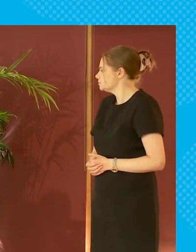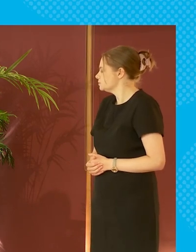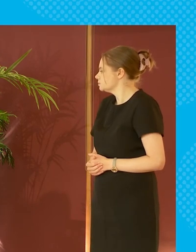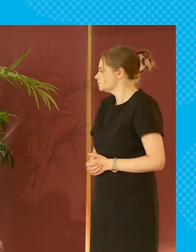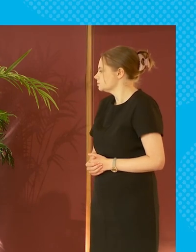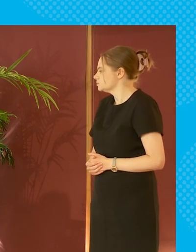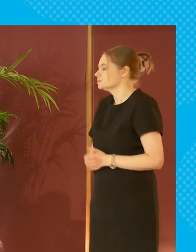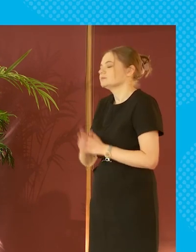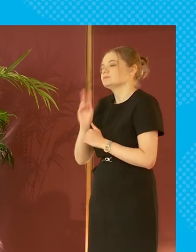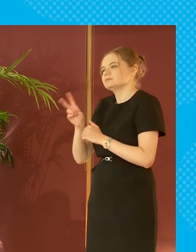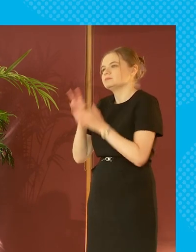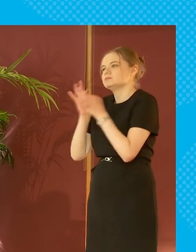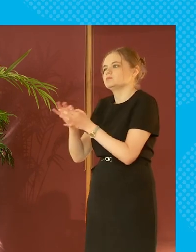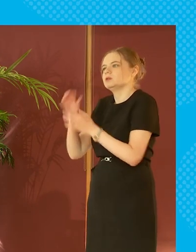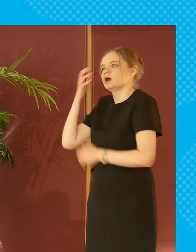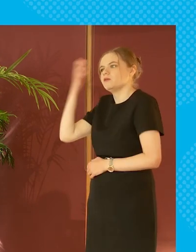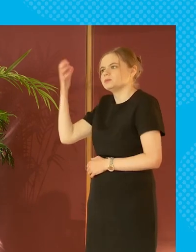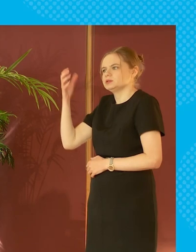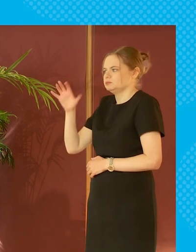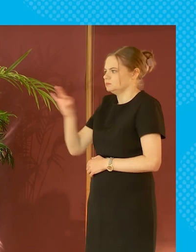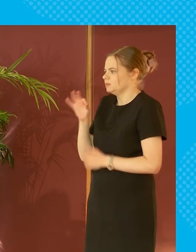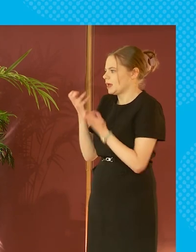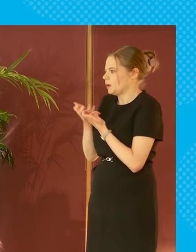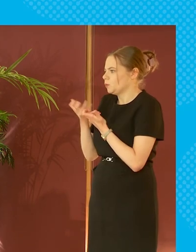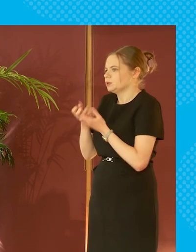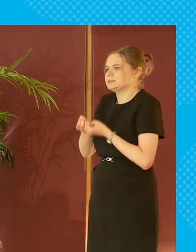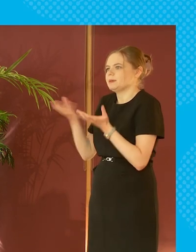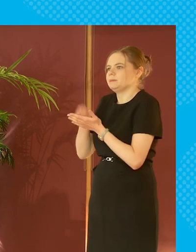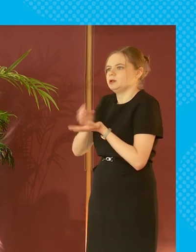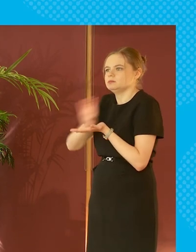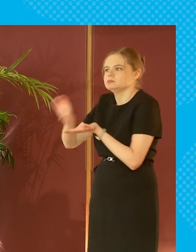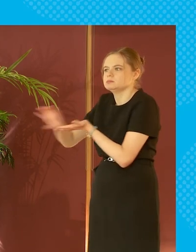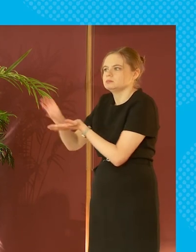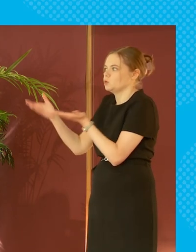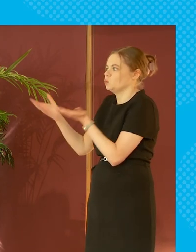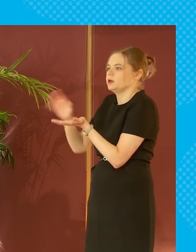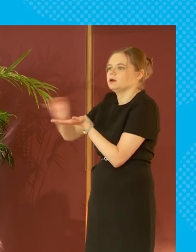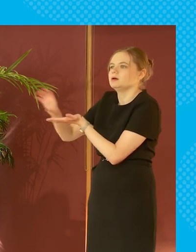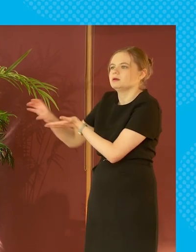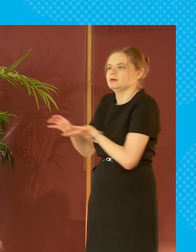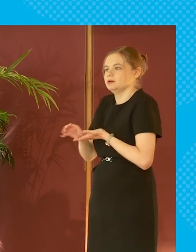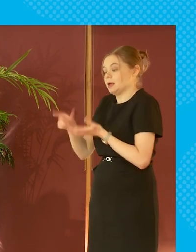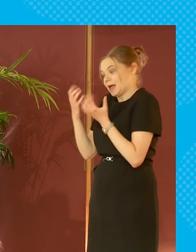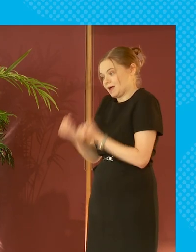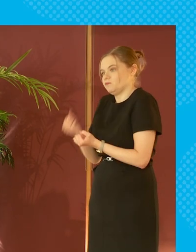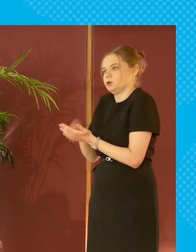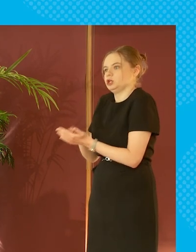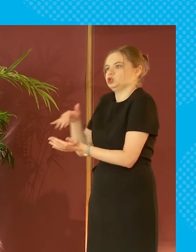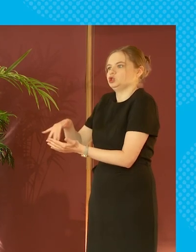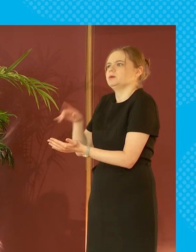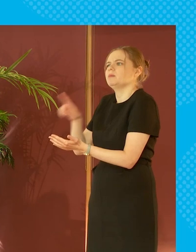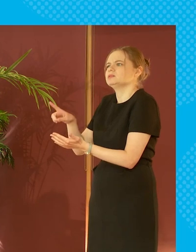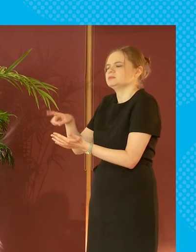again this is about government choice on how it spends its money it's not that government doesn't have the money it's that government chooses not to spend its money